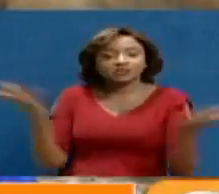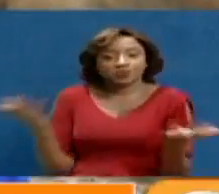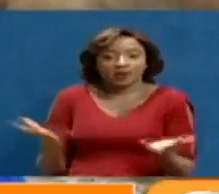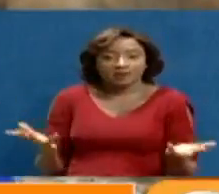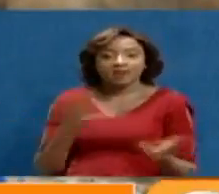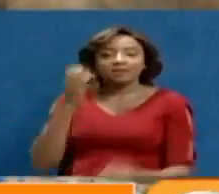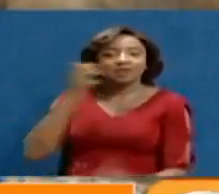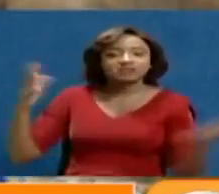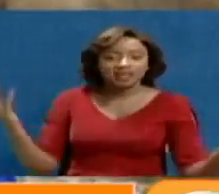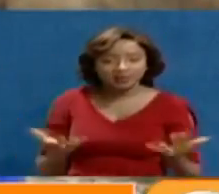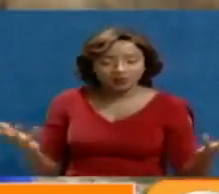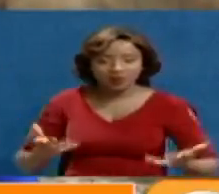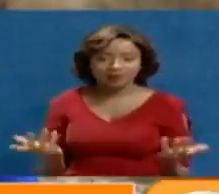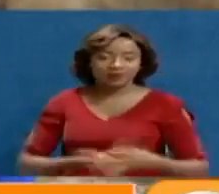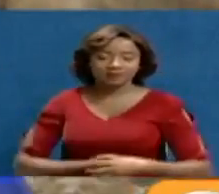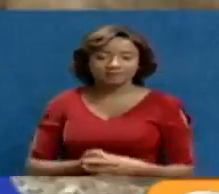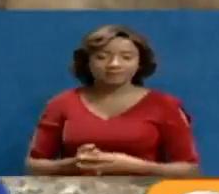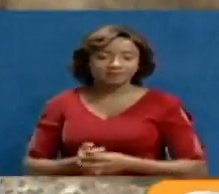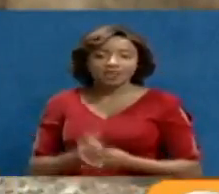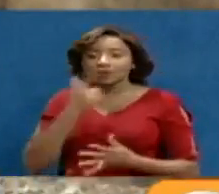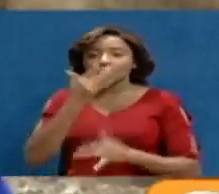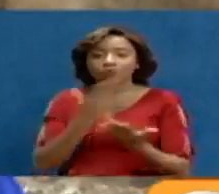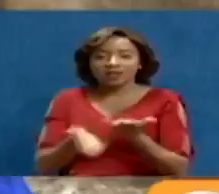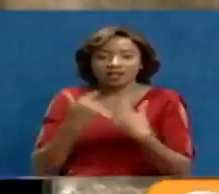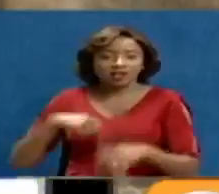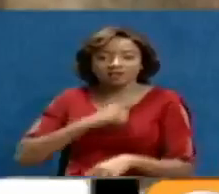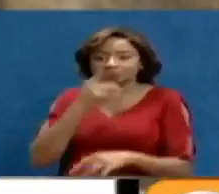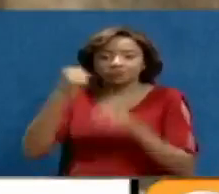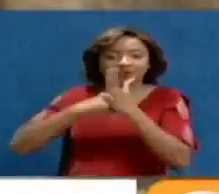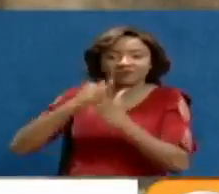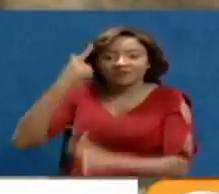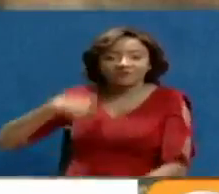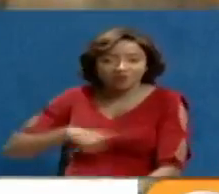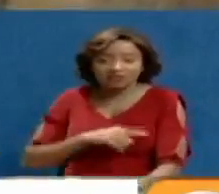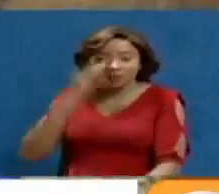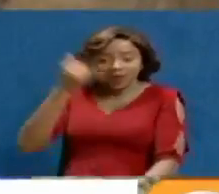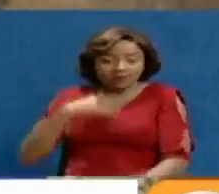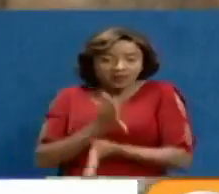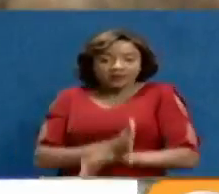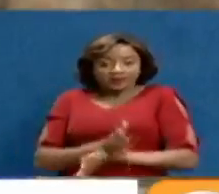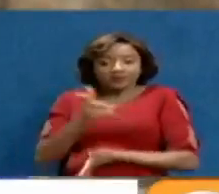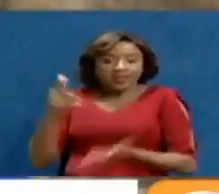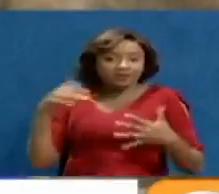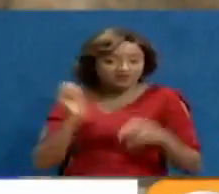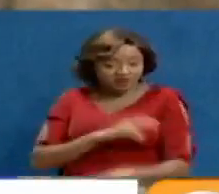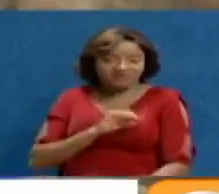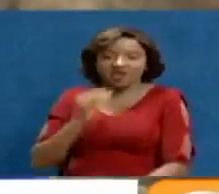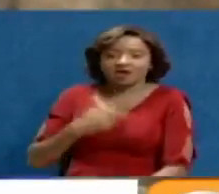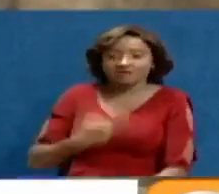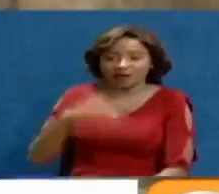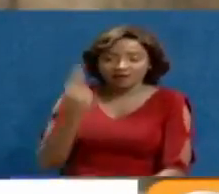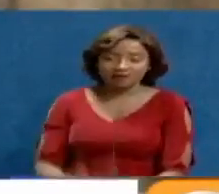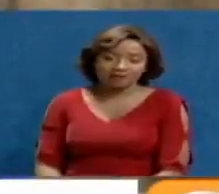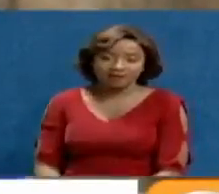wapi? Matiang'i ako wapi? Nani atatupigania? Sababu hata mimi mwenyewe nikikaa pale kwa saa hii